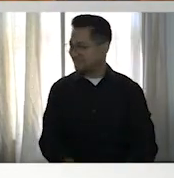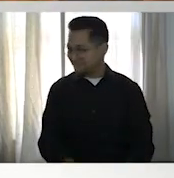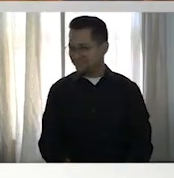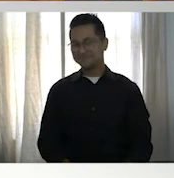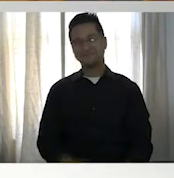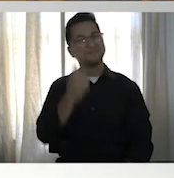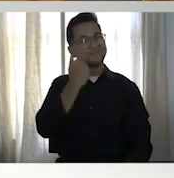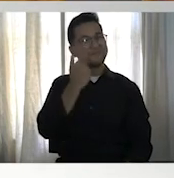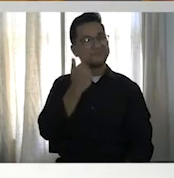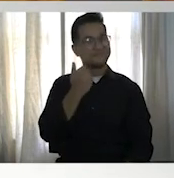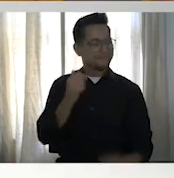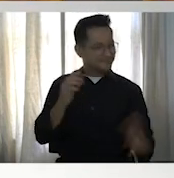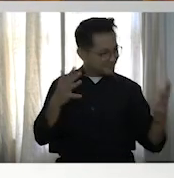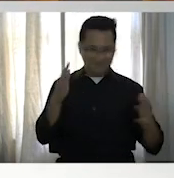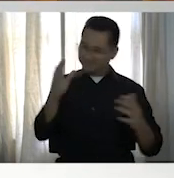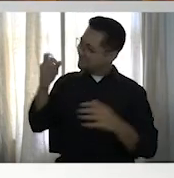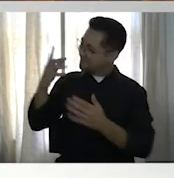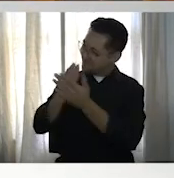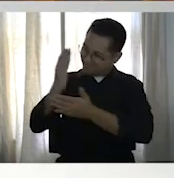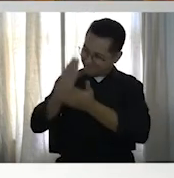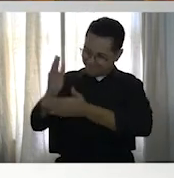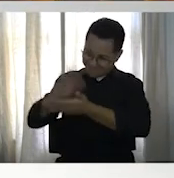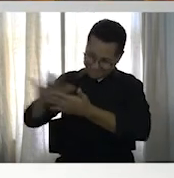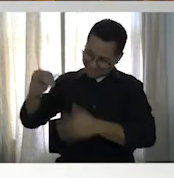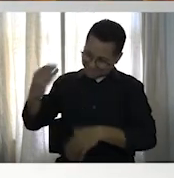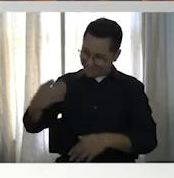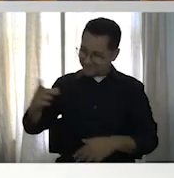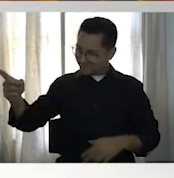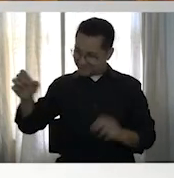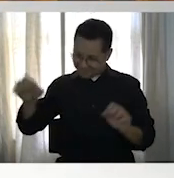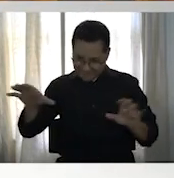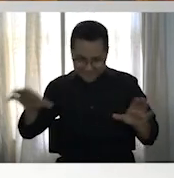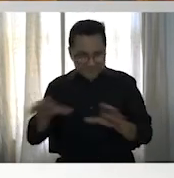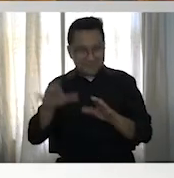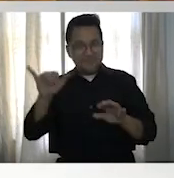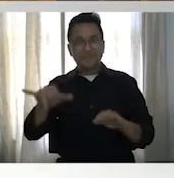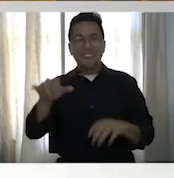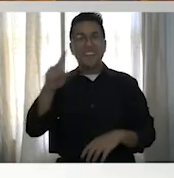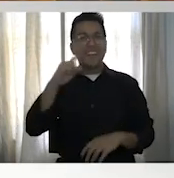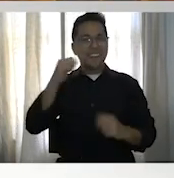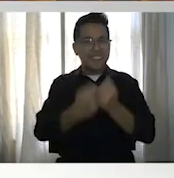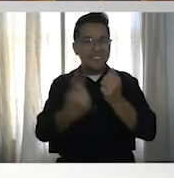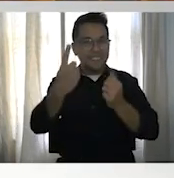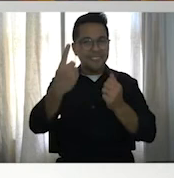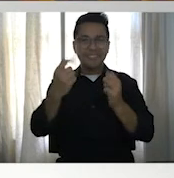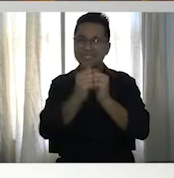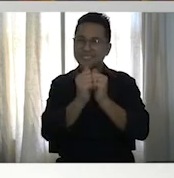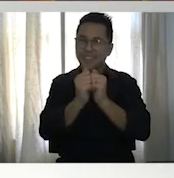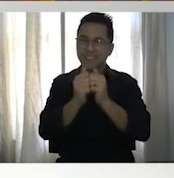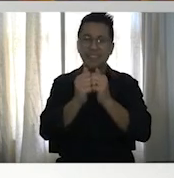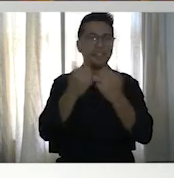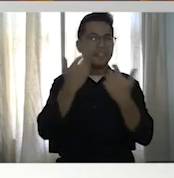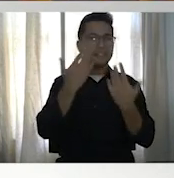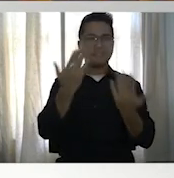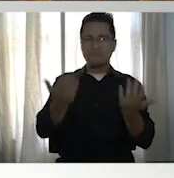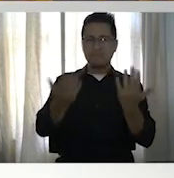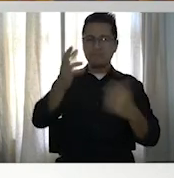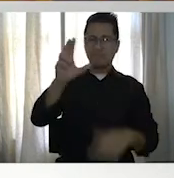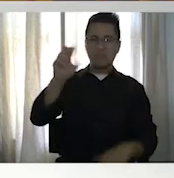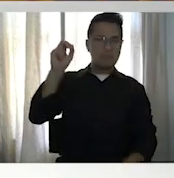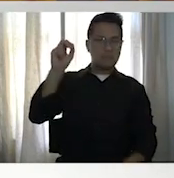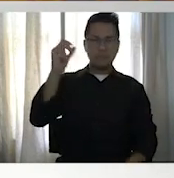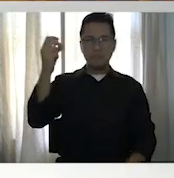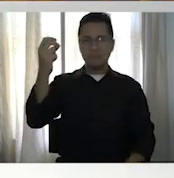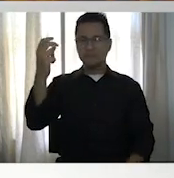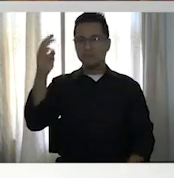Yay! All right, nice job. All right, you were able to do that. Everybody was together. I don't know, we have about maybe 30-some people